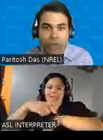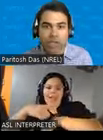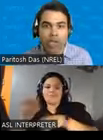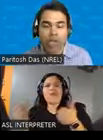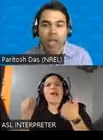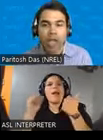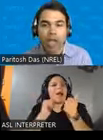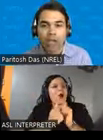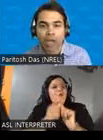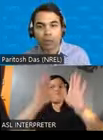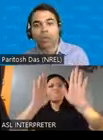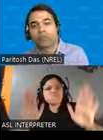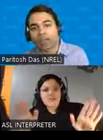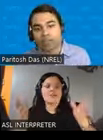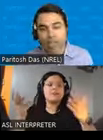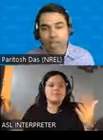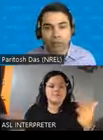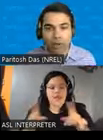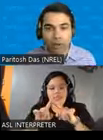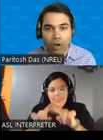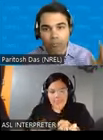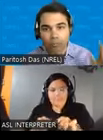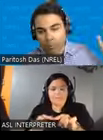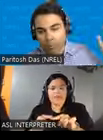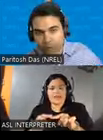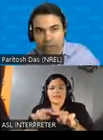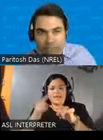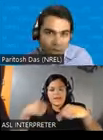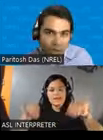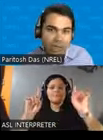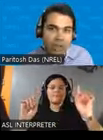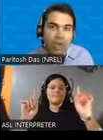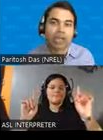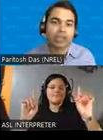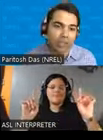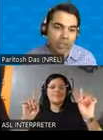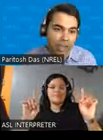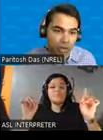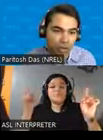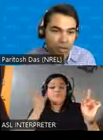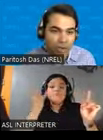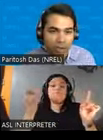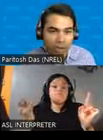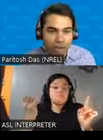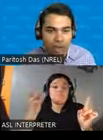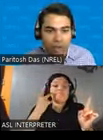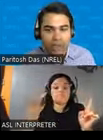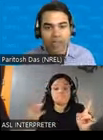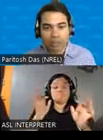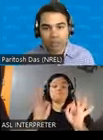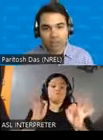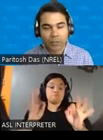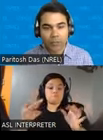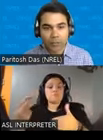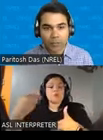successful those are, and what effect does it have on if we define a default scenario and a stress scenario. Next